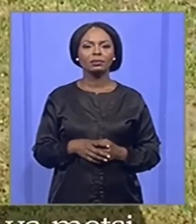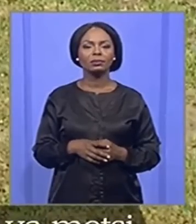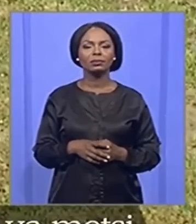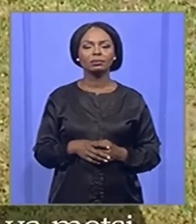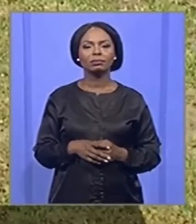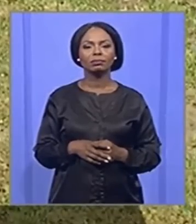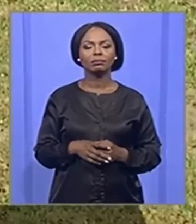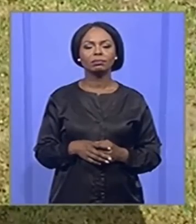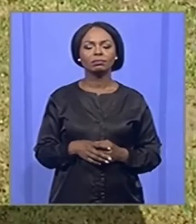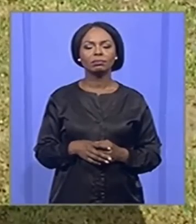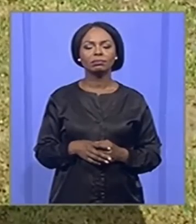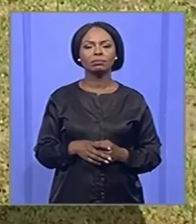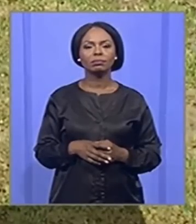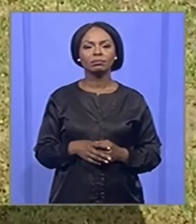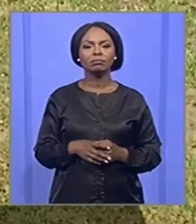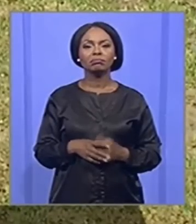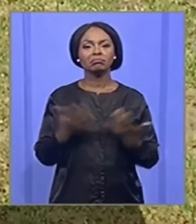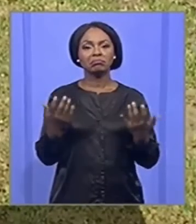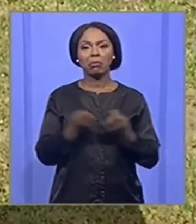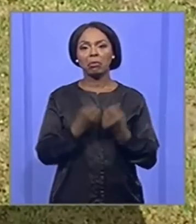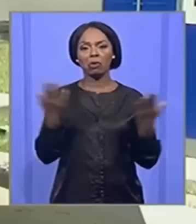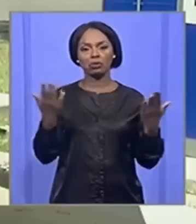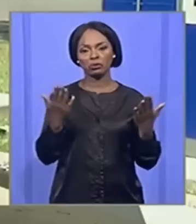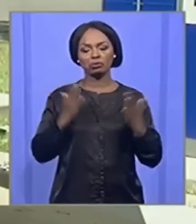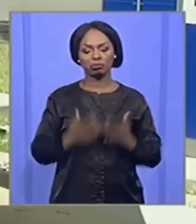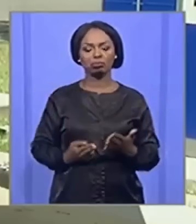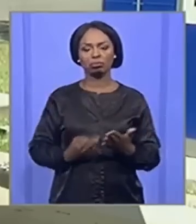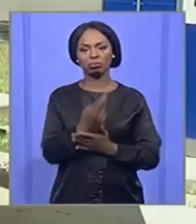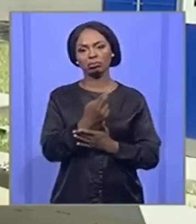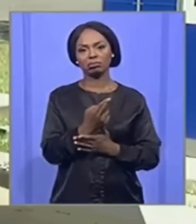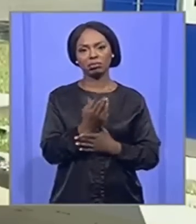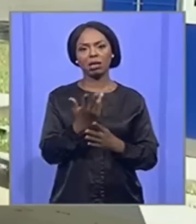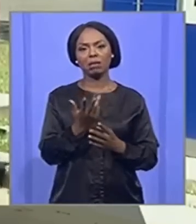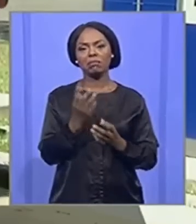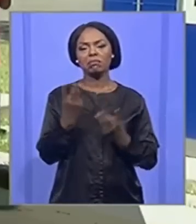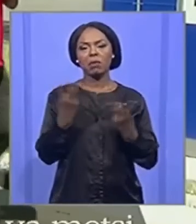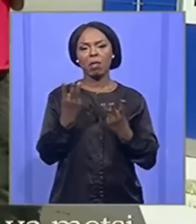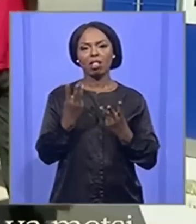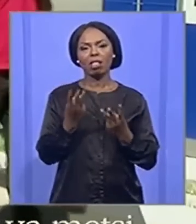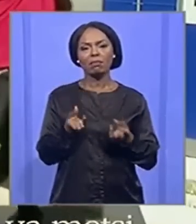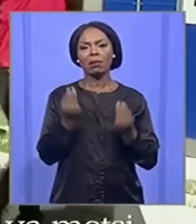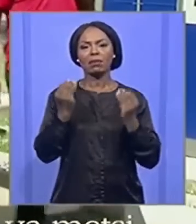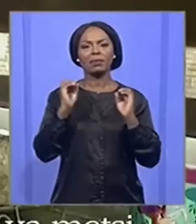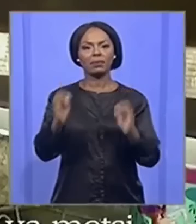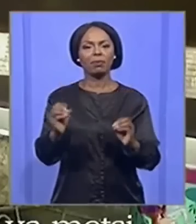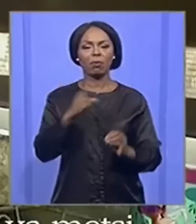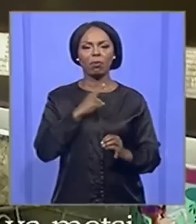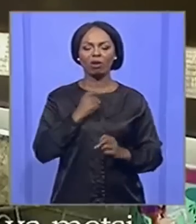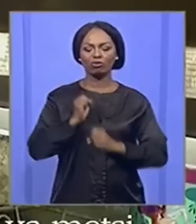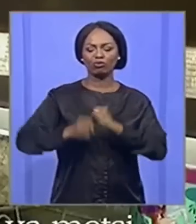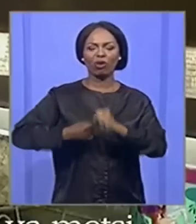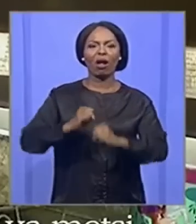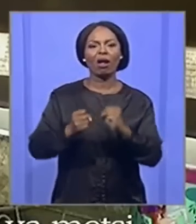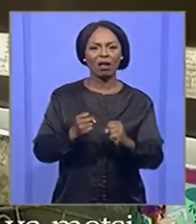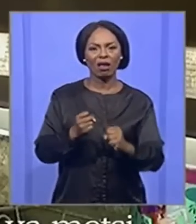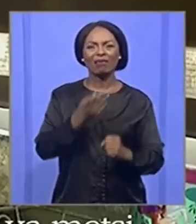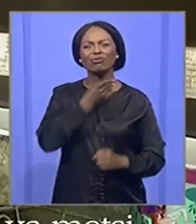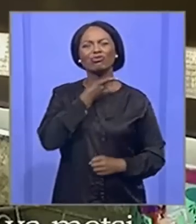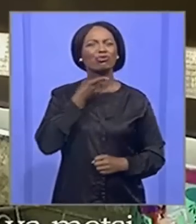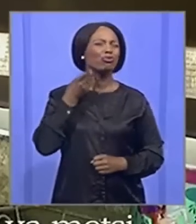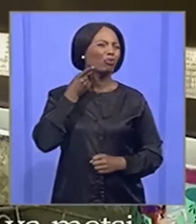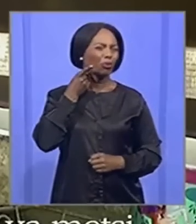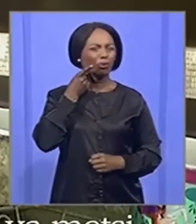Tokelo ya motheo ya botho e se e le pharela ya letsatsi le letsatsi, dipompo di omme, mme baahi ba tlameha